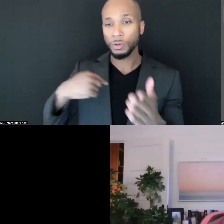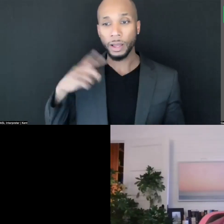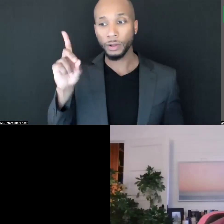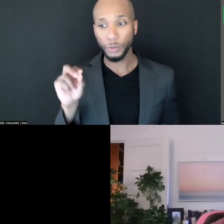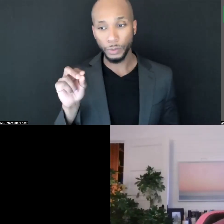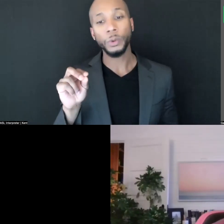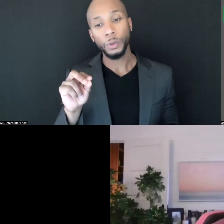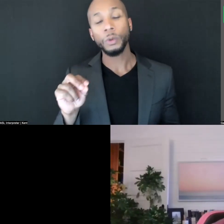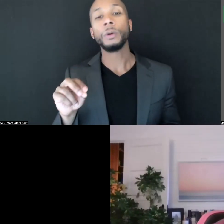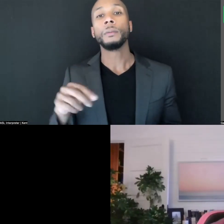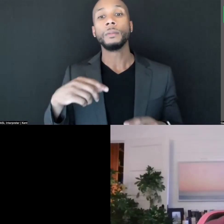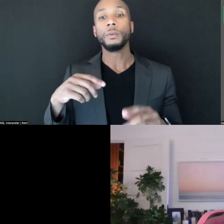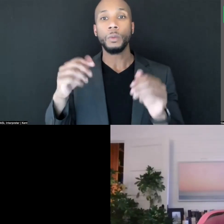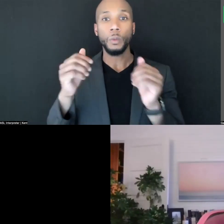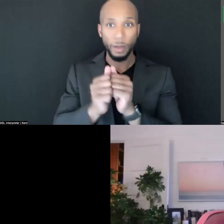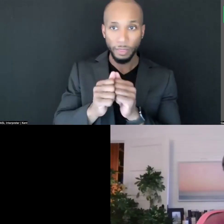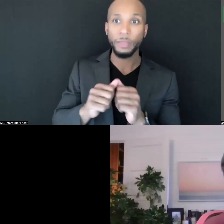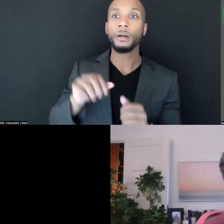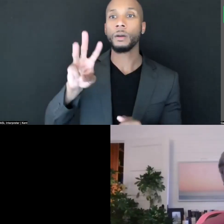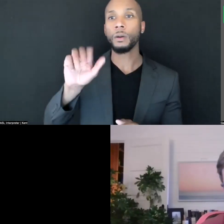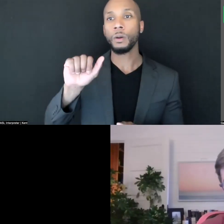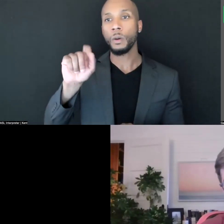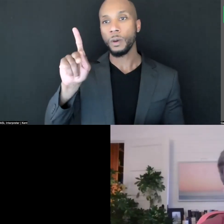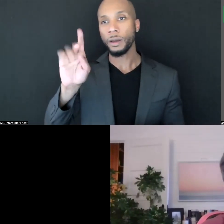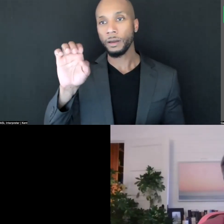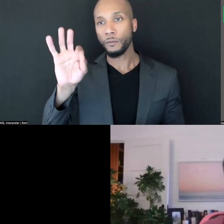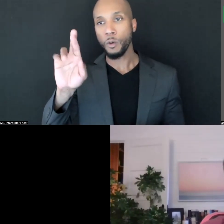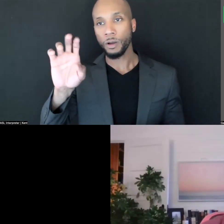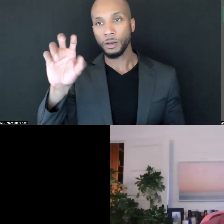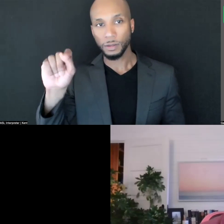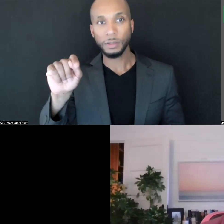and along with Wake Forest University and West North Carolina AIDS Project.